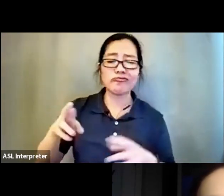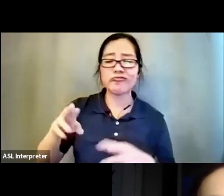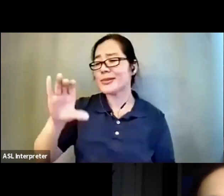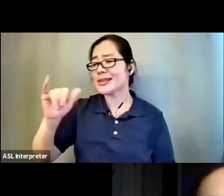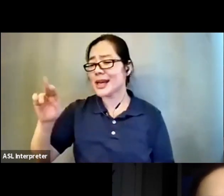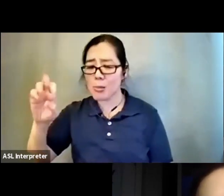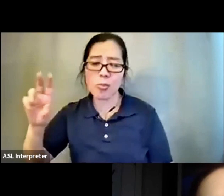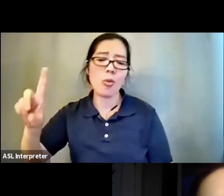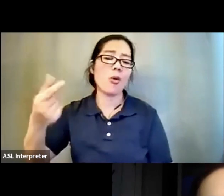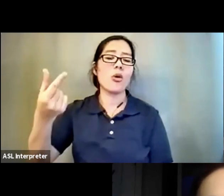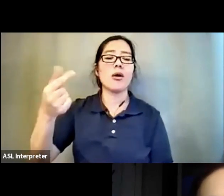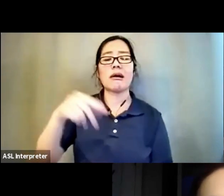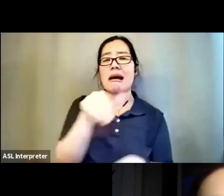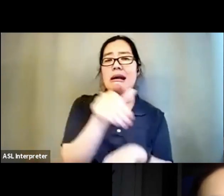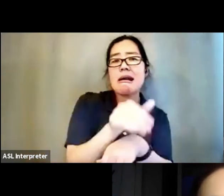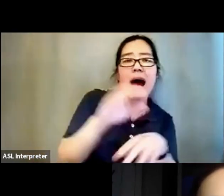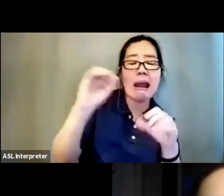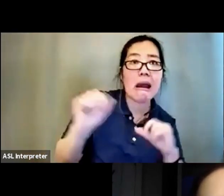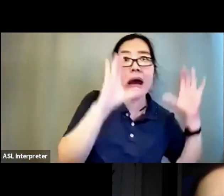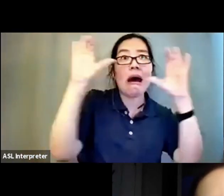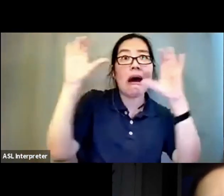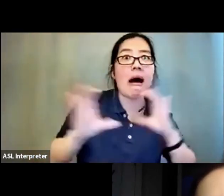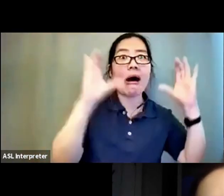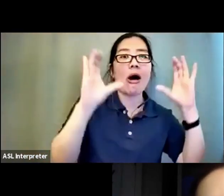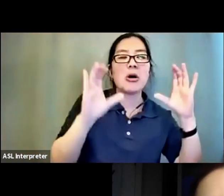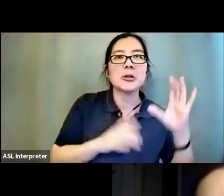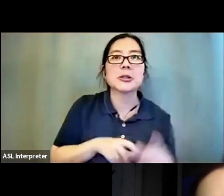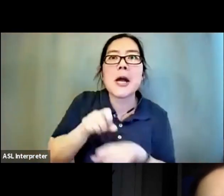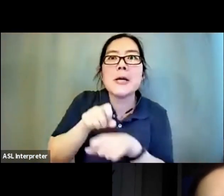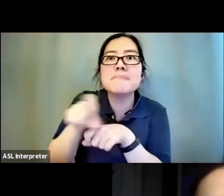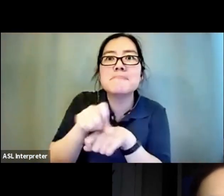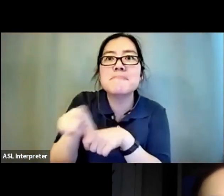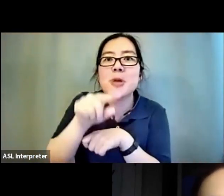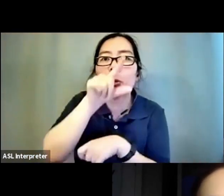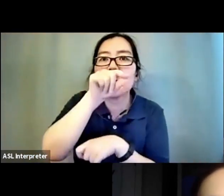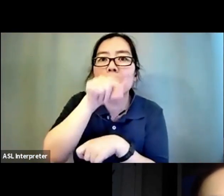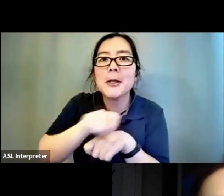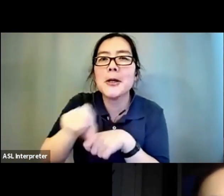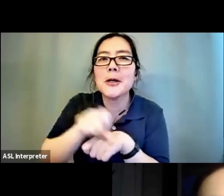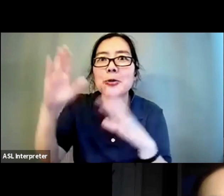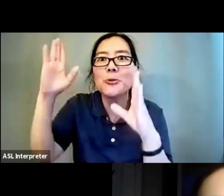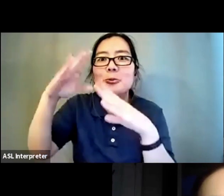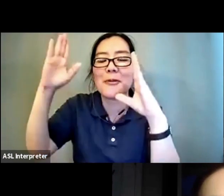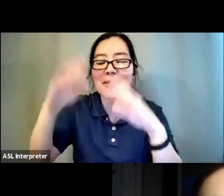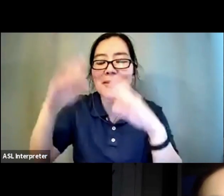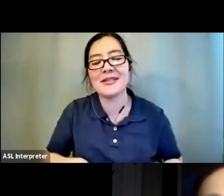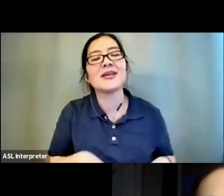a lot of good trouble on Twitter. I'm also the editor of